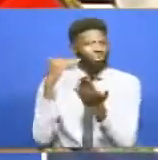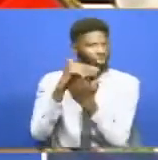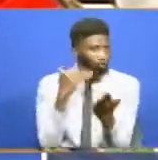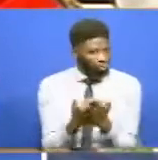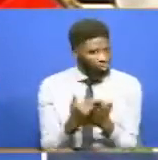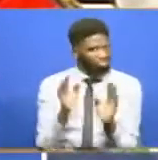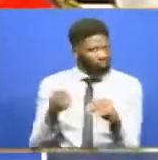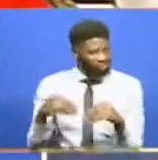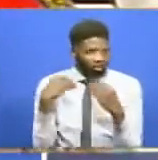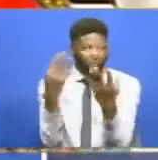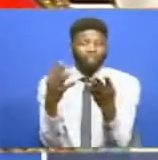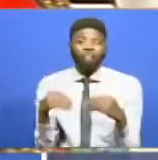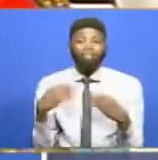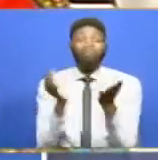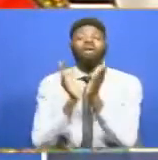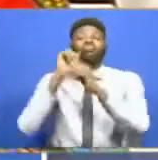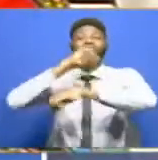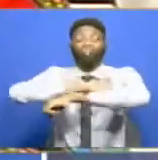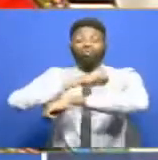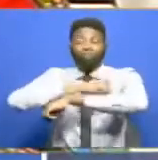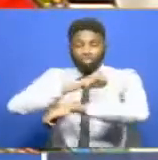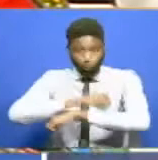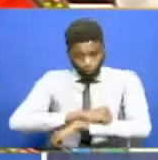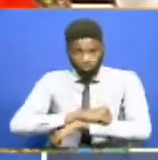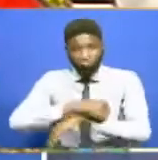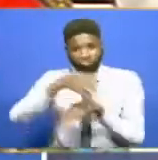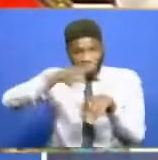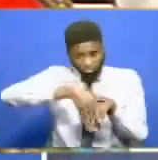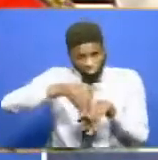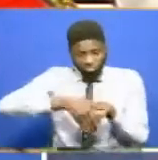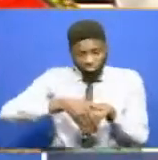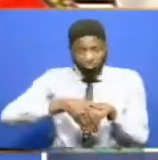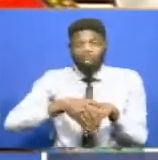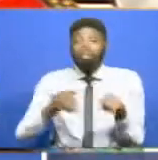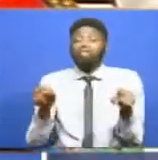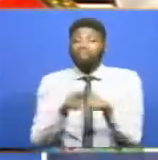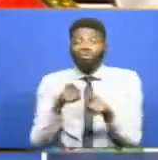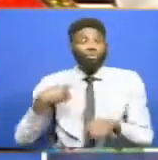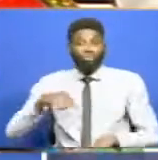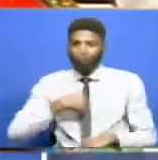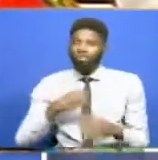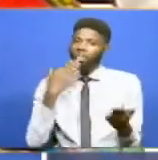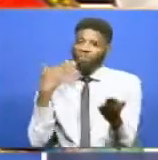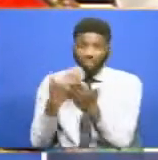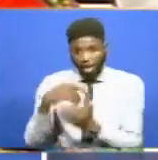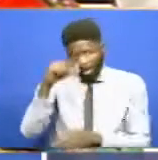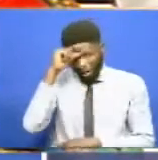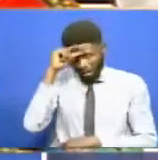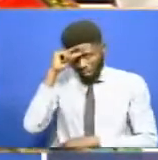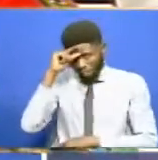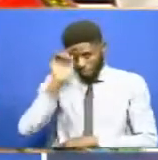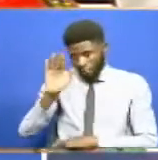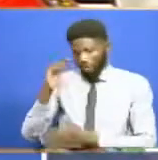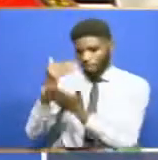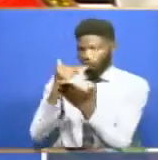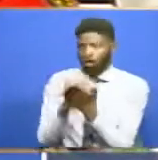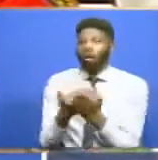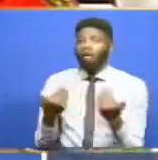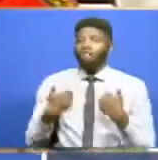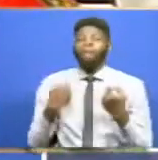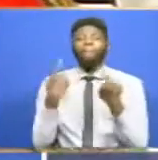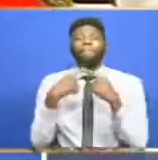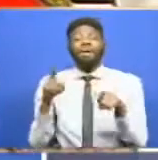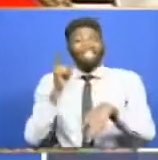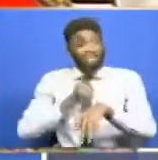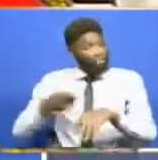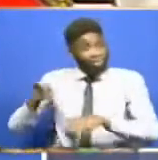giving public schools sanitary towels, and we thank the government for that. But in as much as they're doing